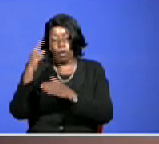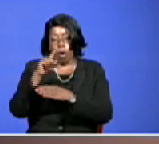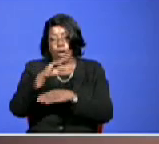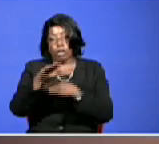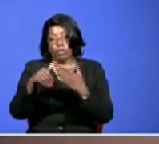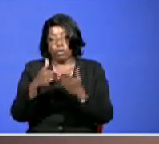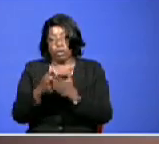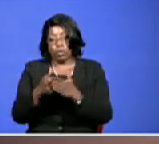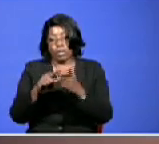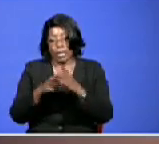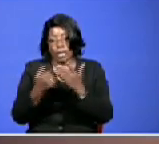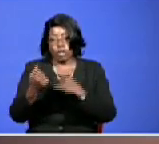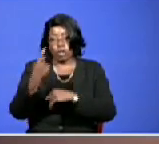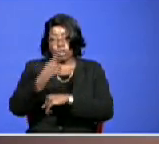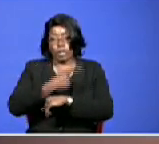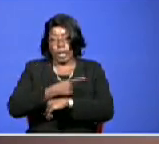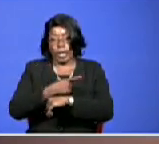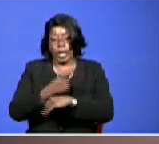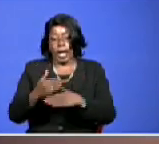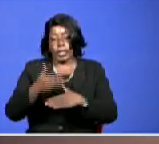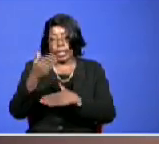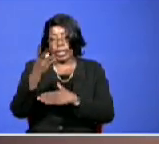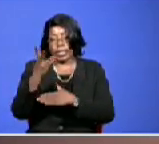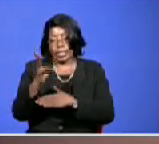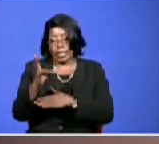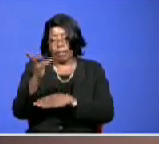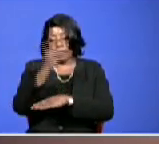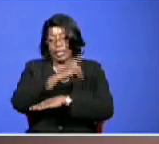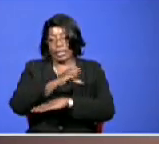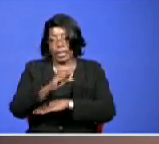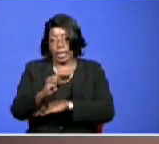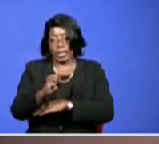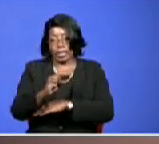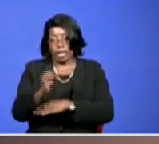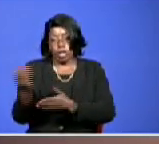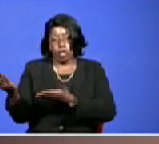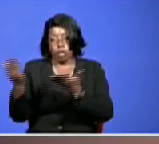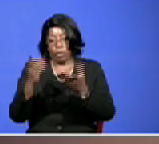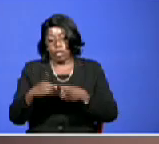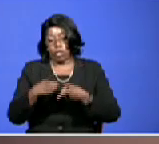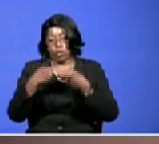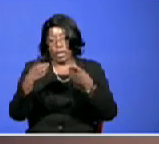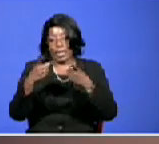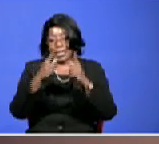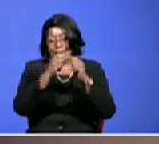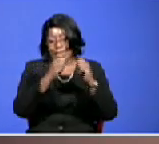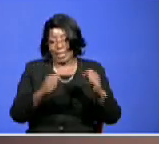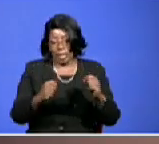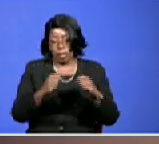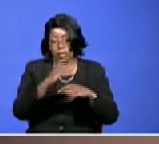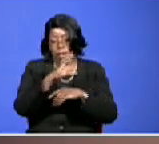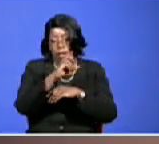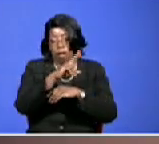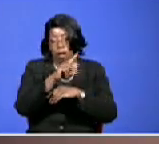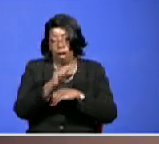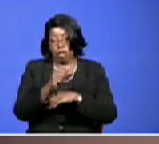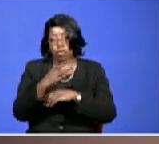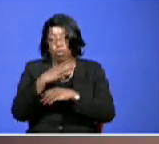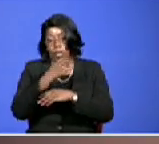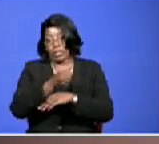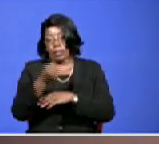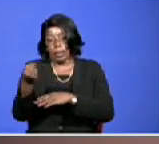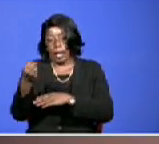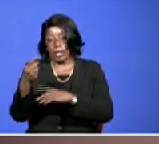who can help, starting today and for the next 7 days, you can bring donated tents, cots, waters, and